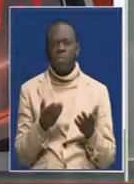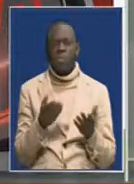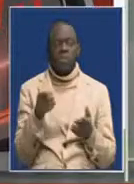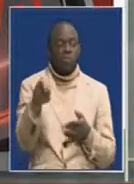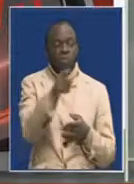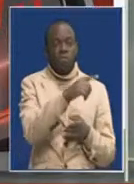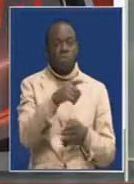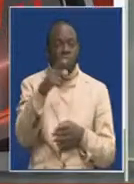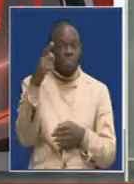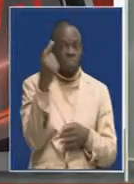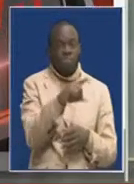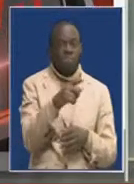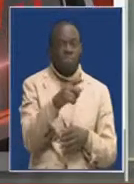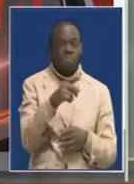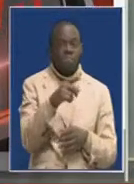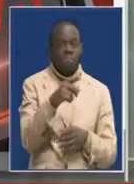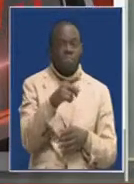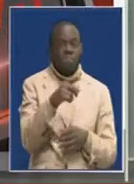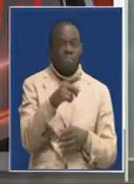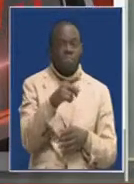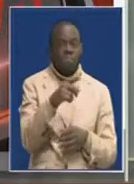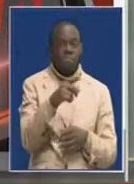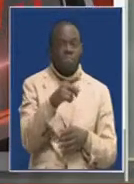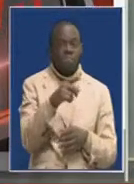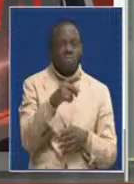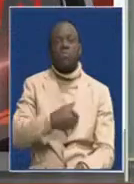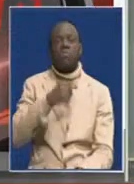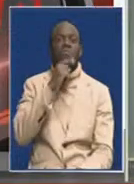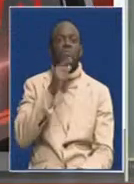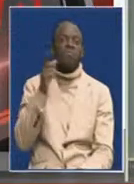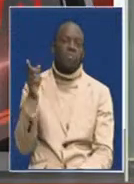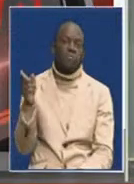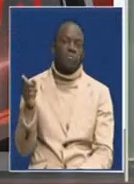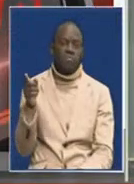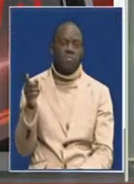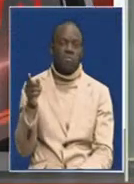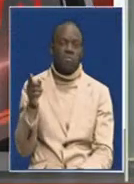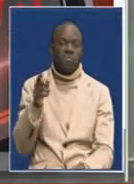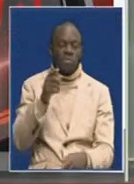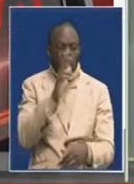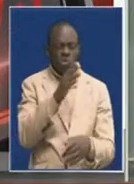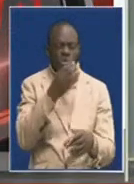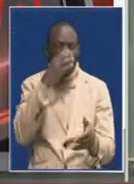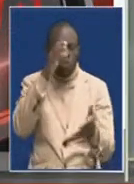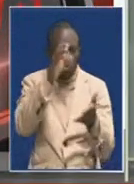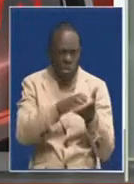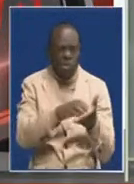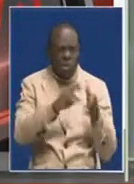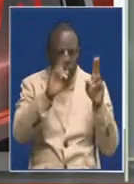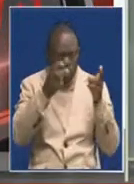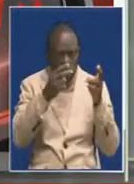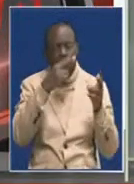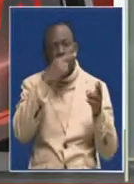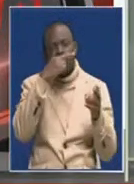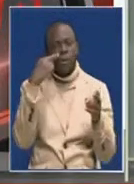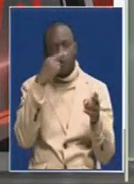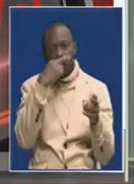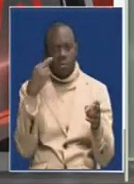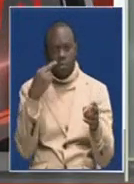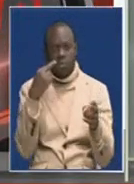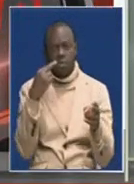attempted robbery on indictment. The charge of theft, and it is alleged that